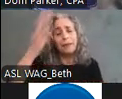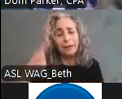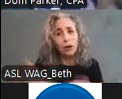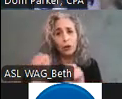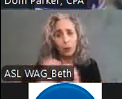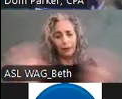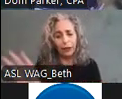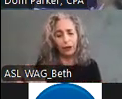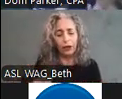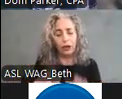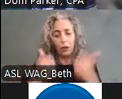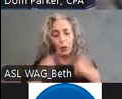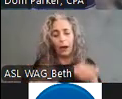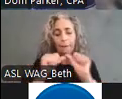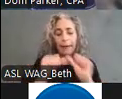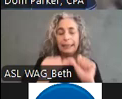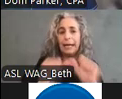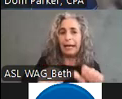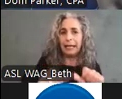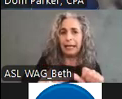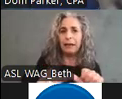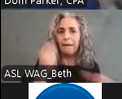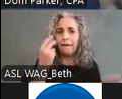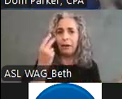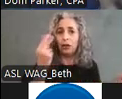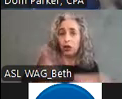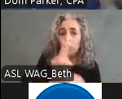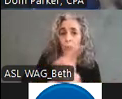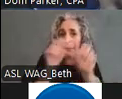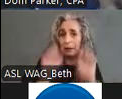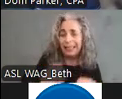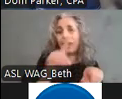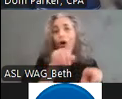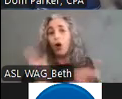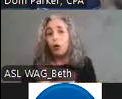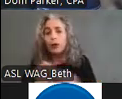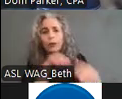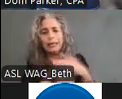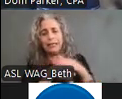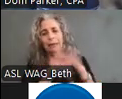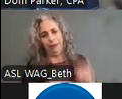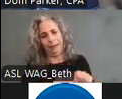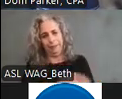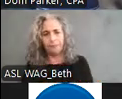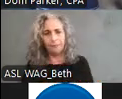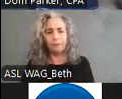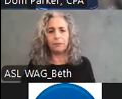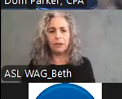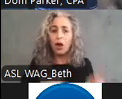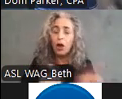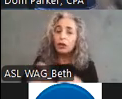while maintaining usability and accessibility. So then we also have to